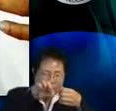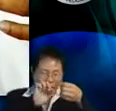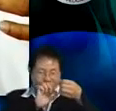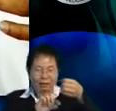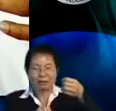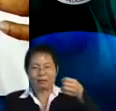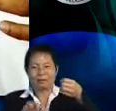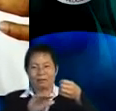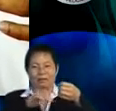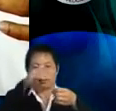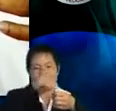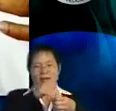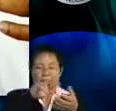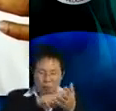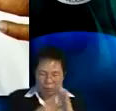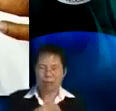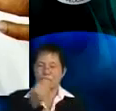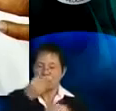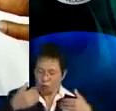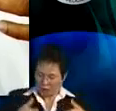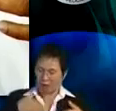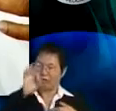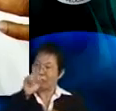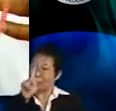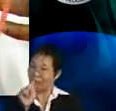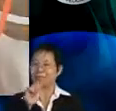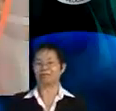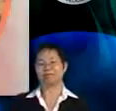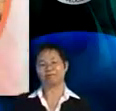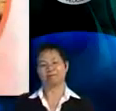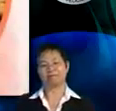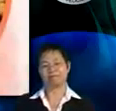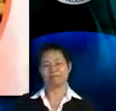means that the food sample contains fats.